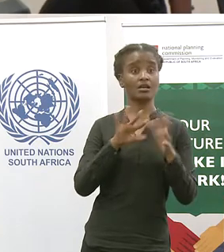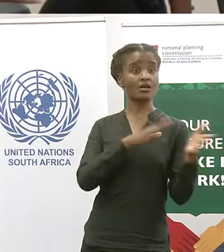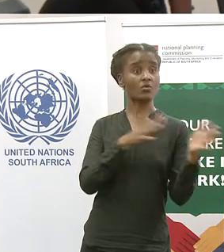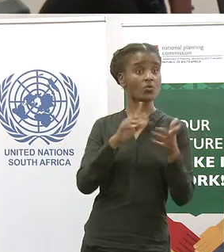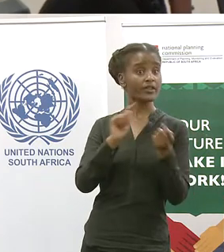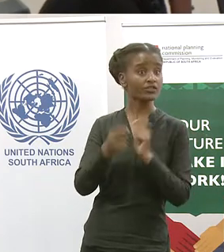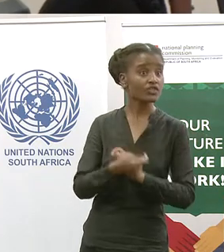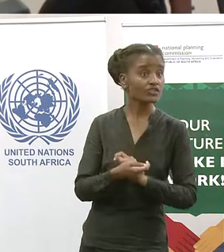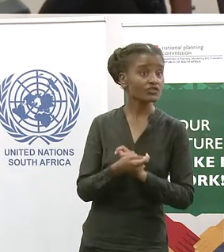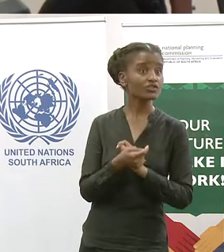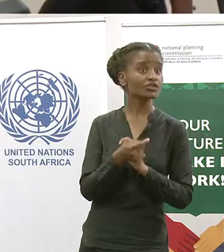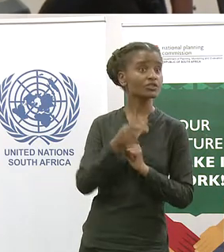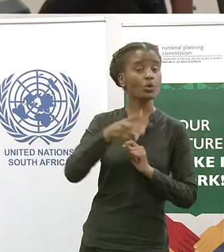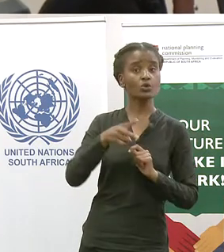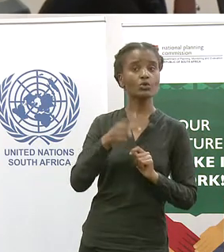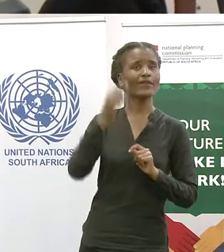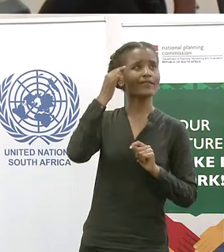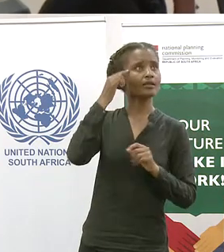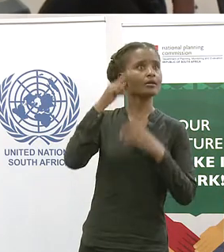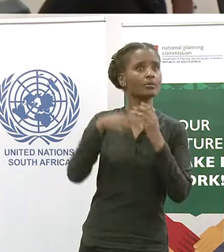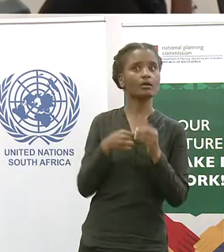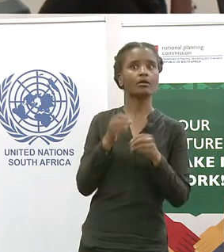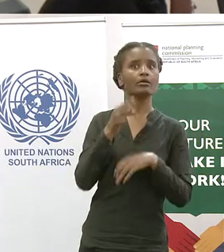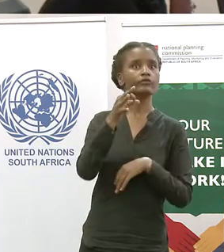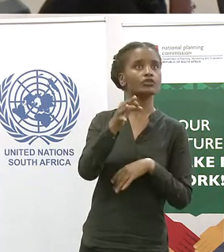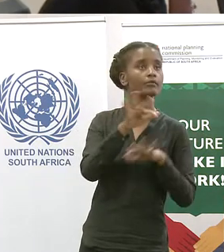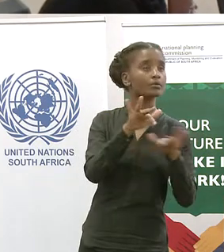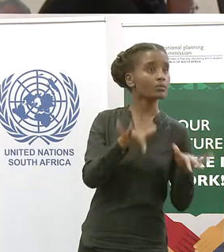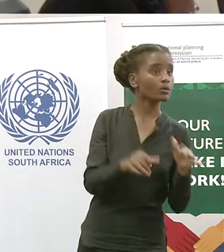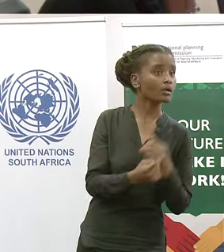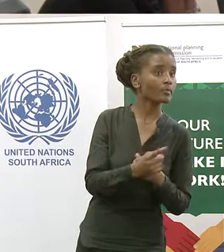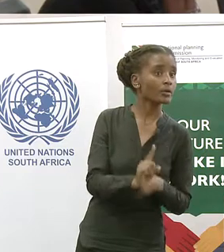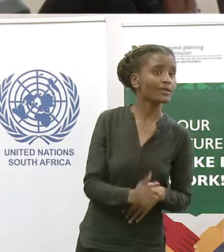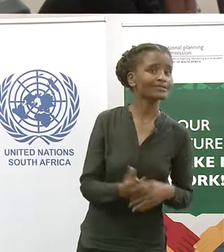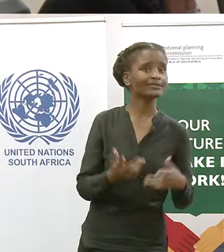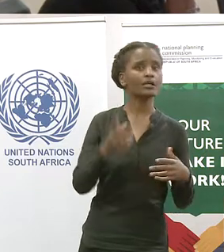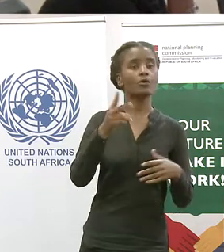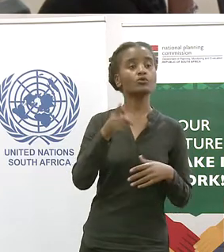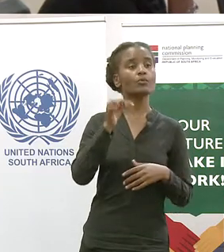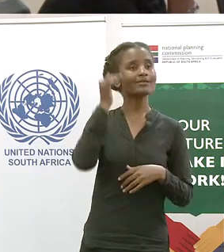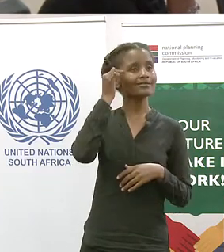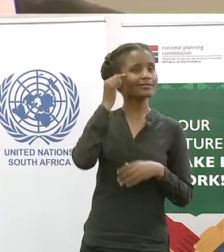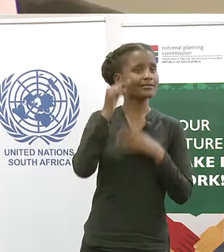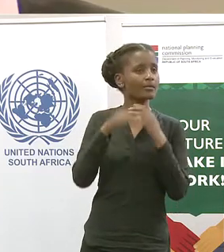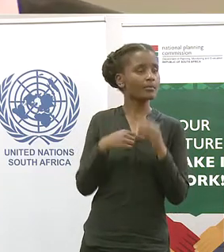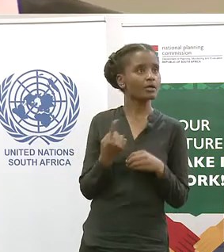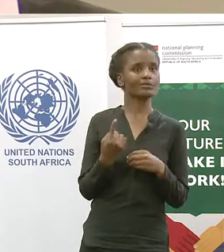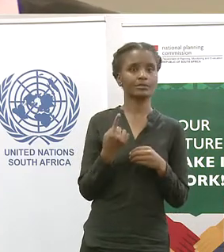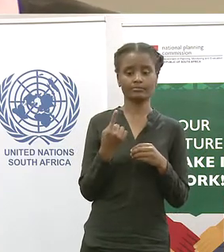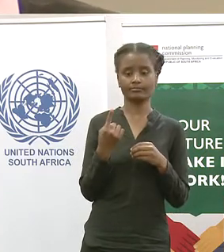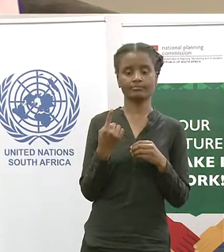that means for the future of humanity. We are having to also grapple with deepening